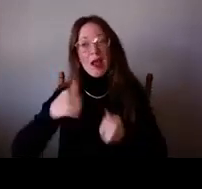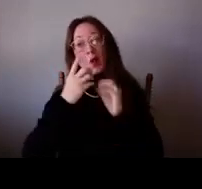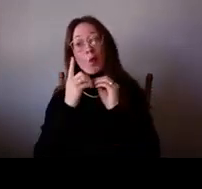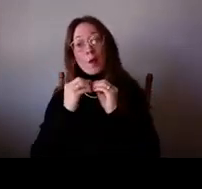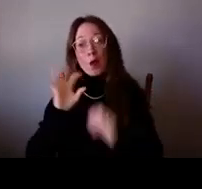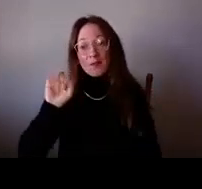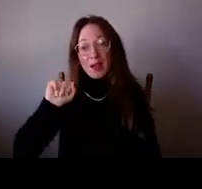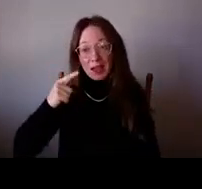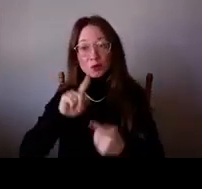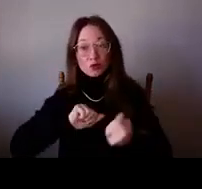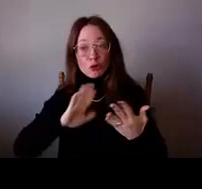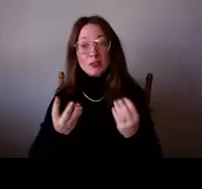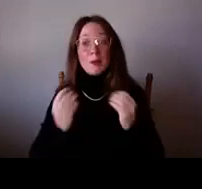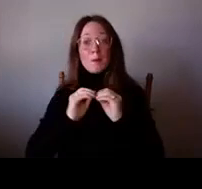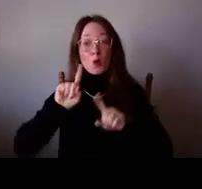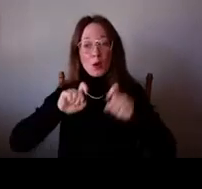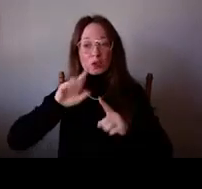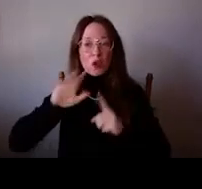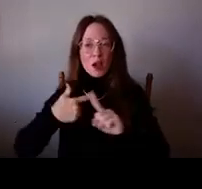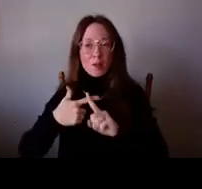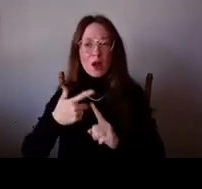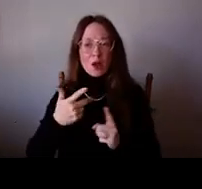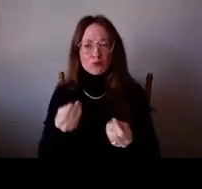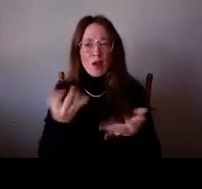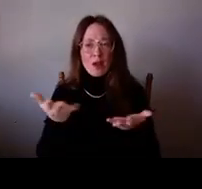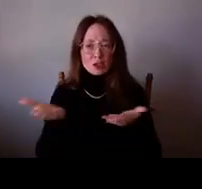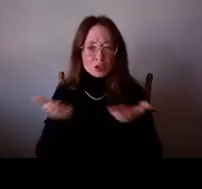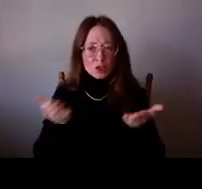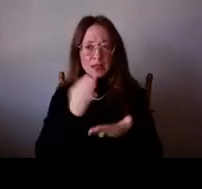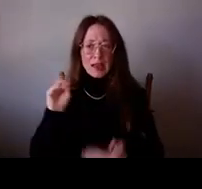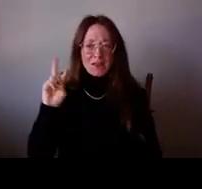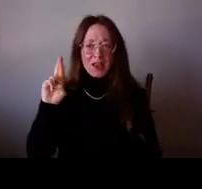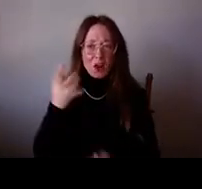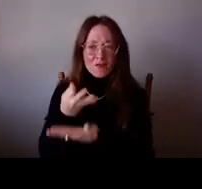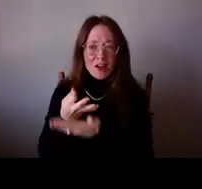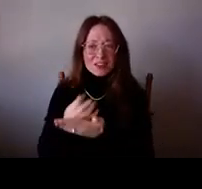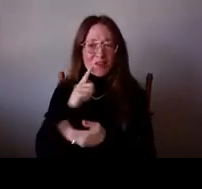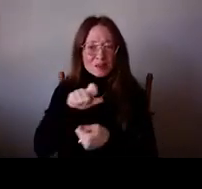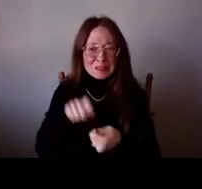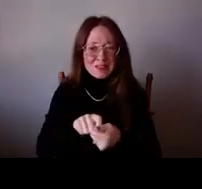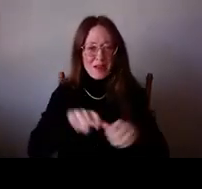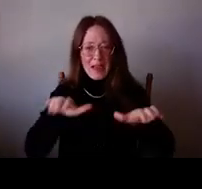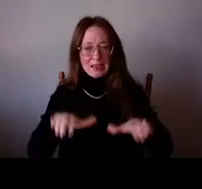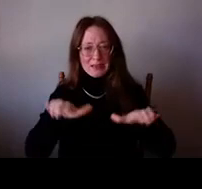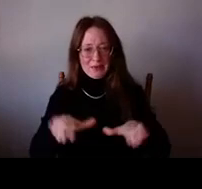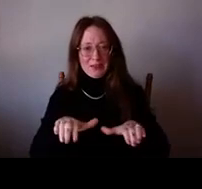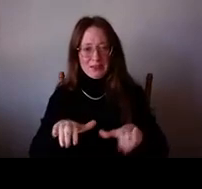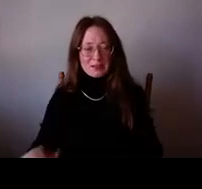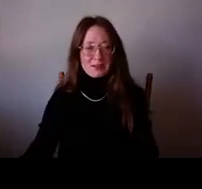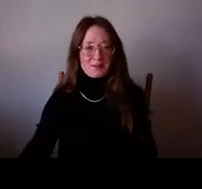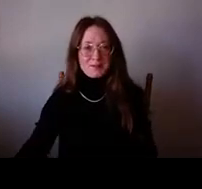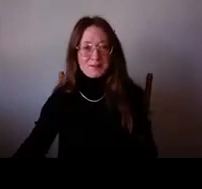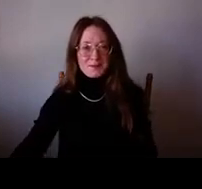additional questions around the provision of services and use of VR funds for specific activities. In the